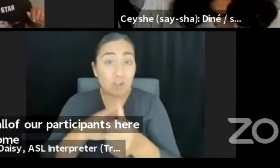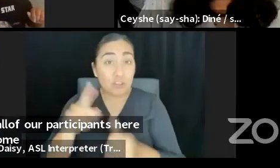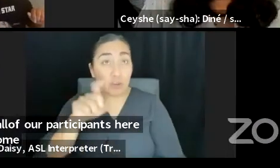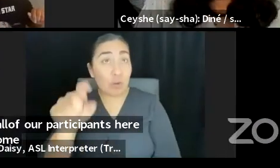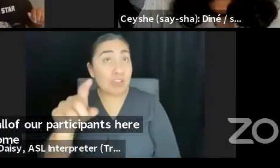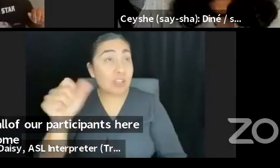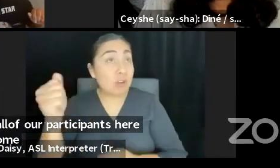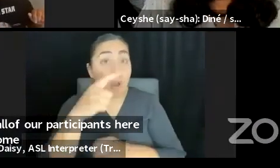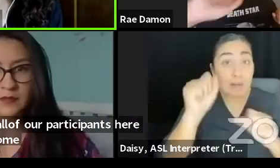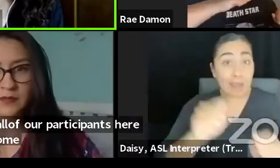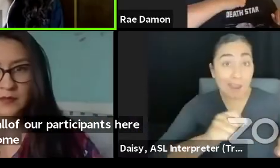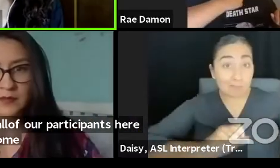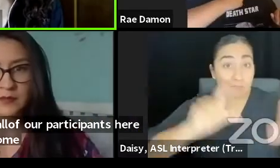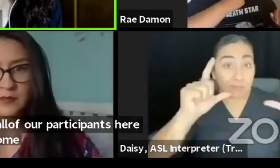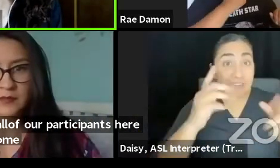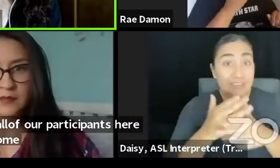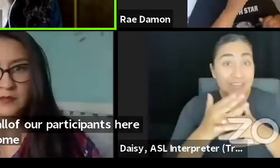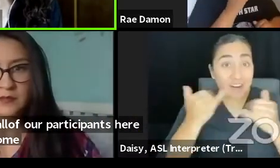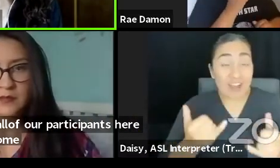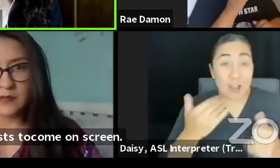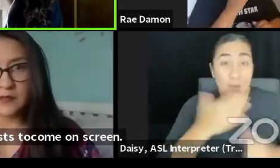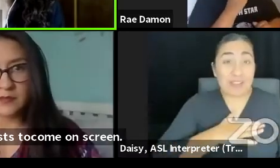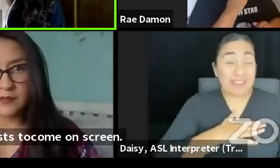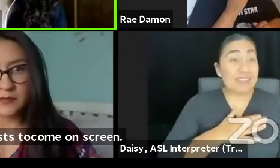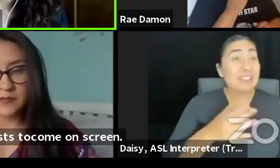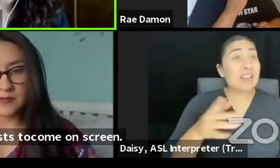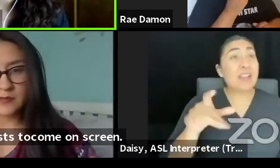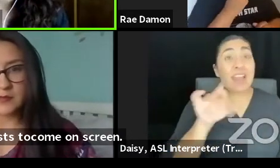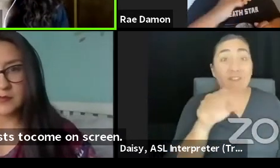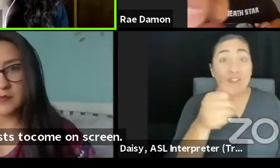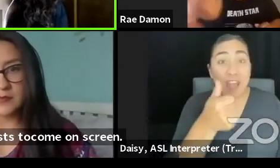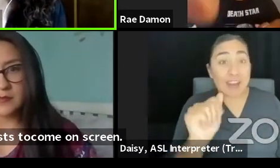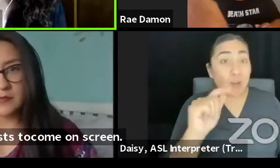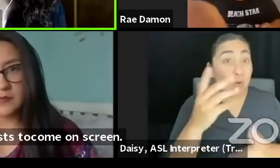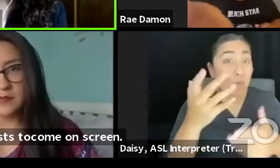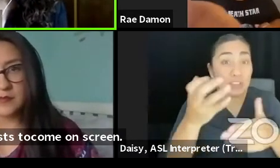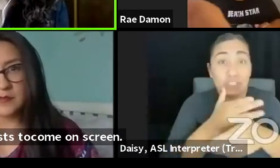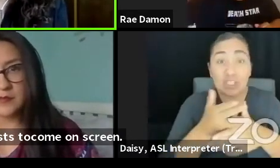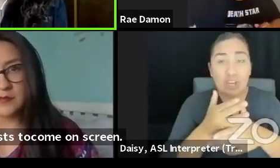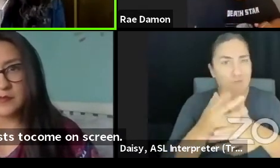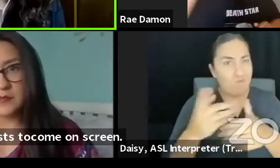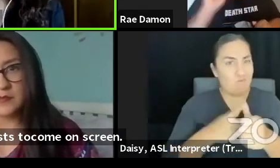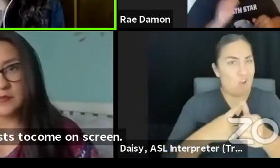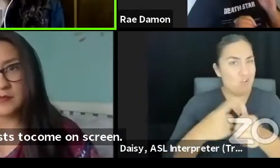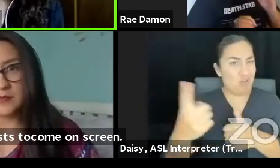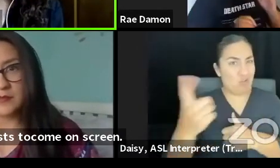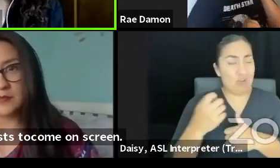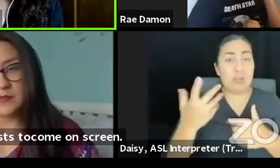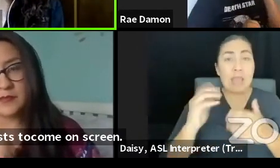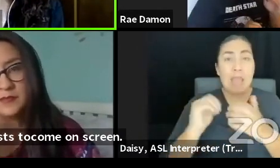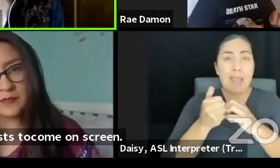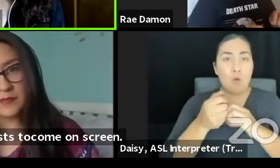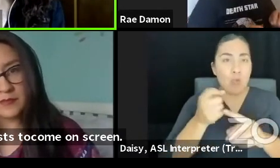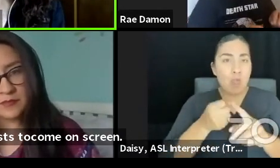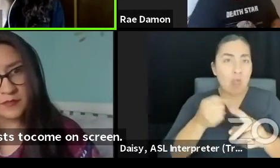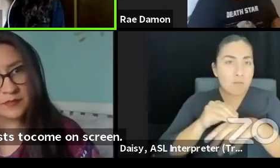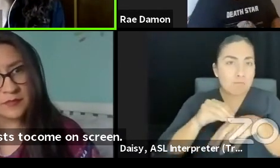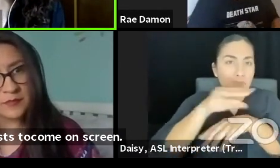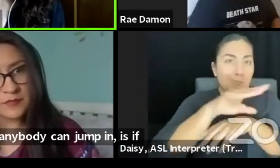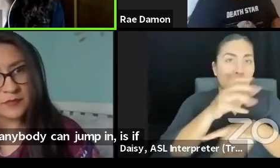can jump in, is if anyone wants to share about a little bit about the impact of COVID on Indigenous